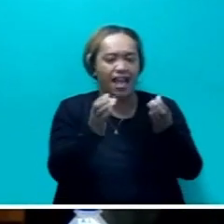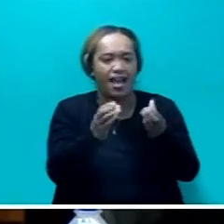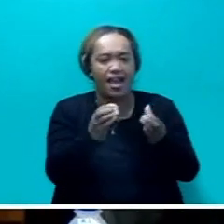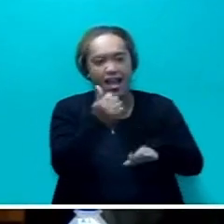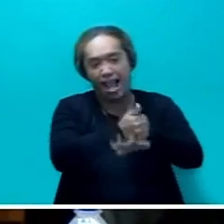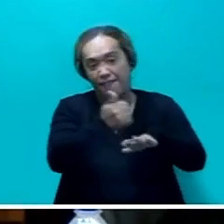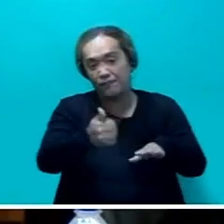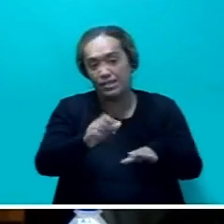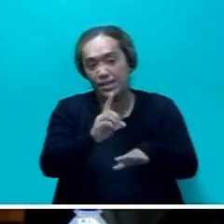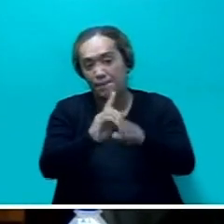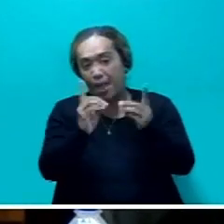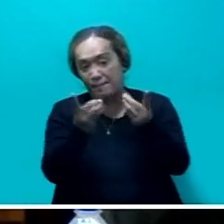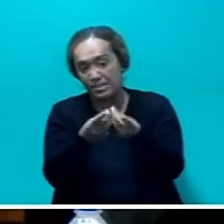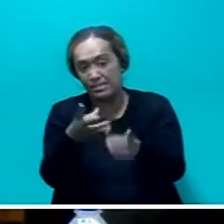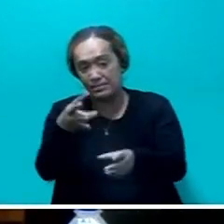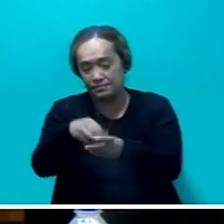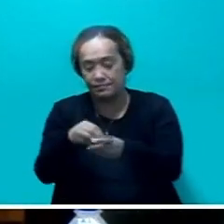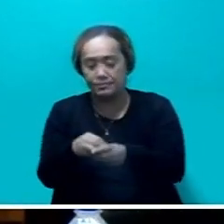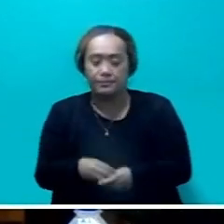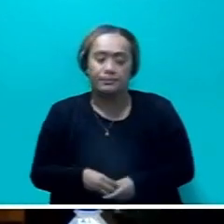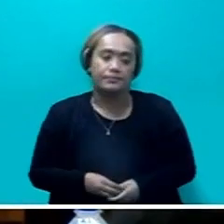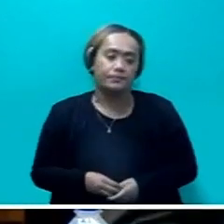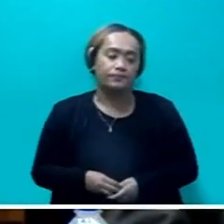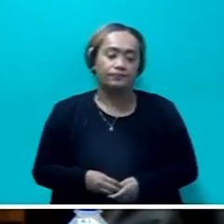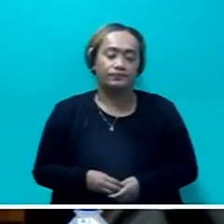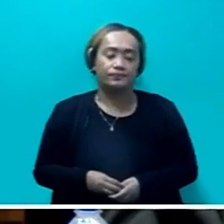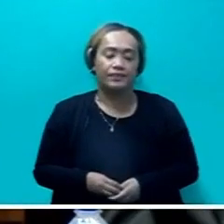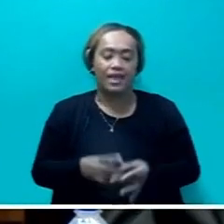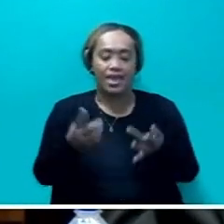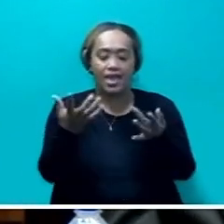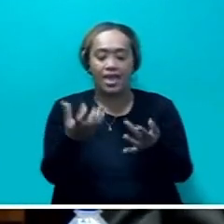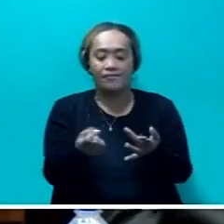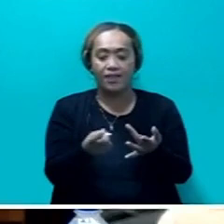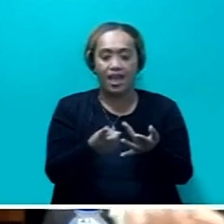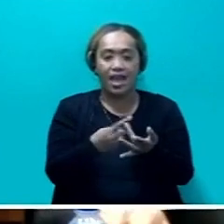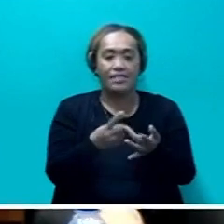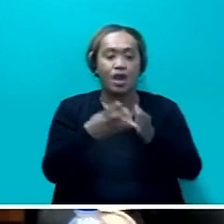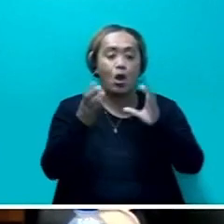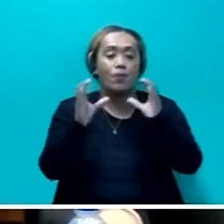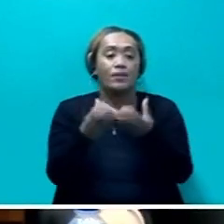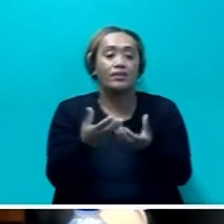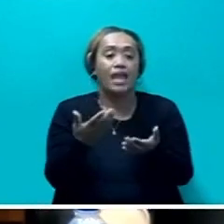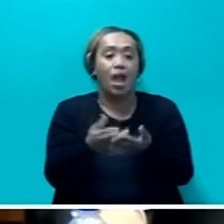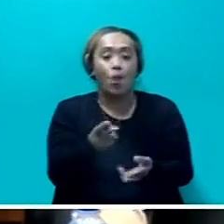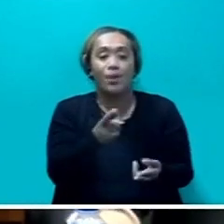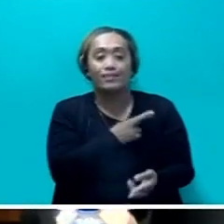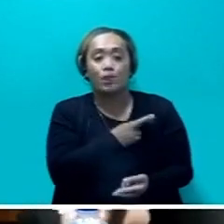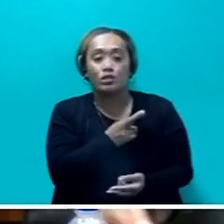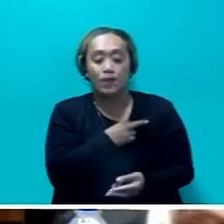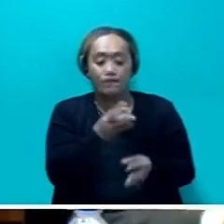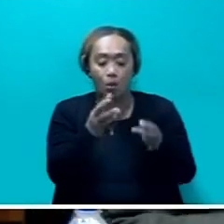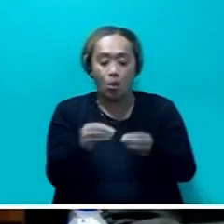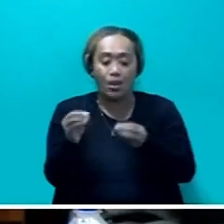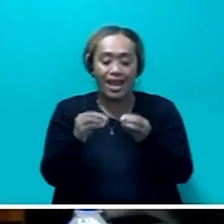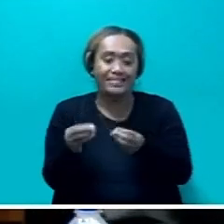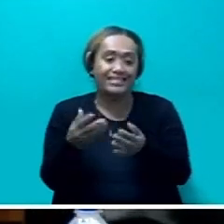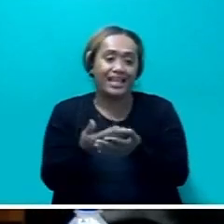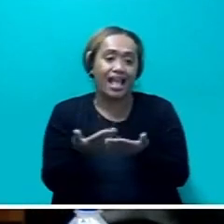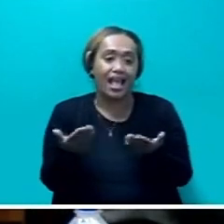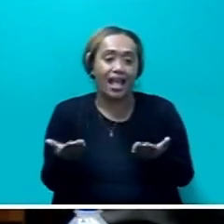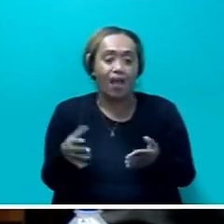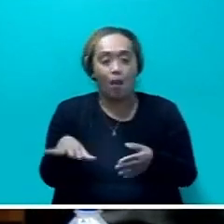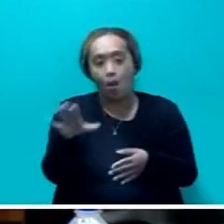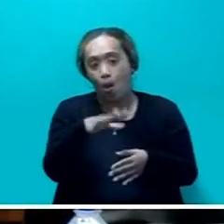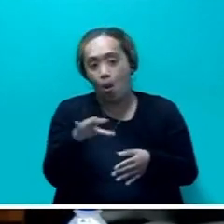co-opted members. Amongst others, the National Committee, Mr. Speaker, is responsible for organizing